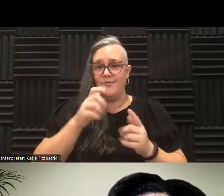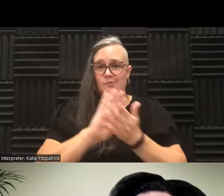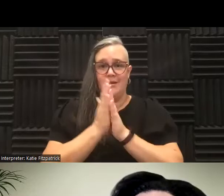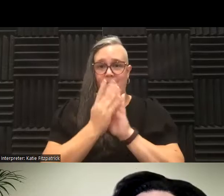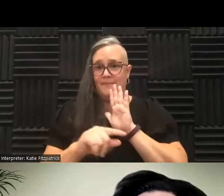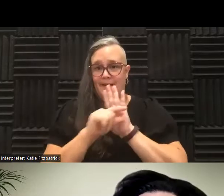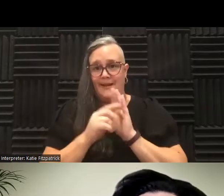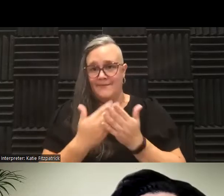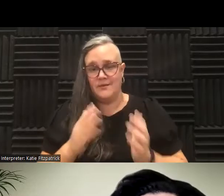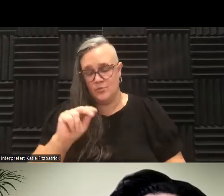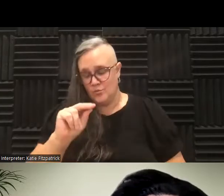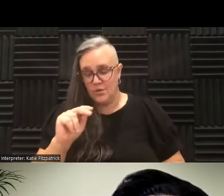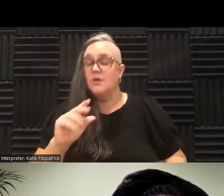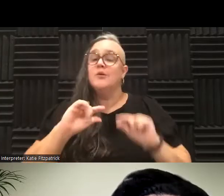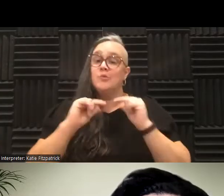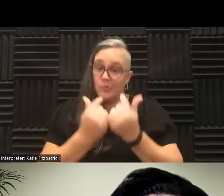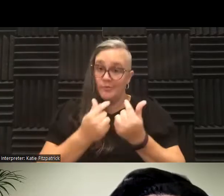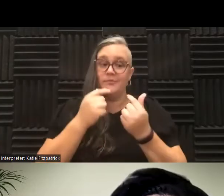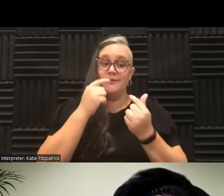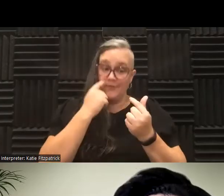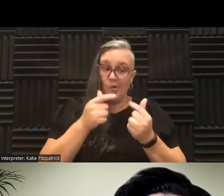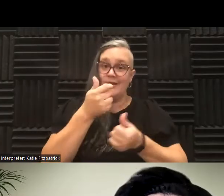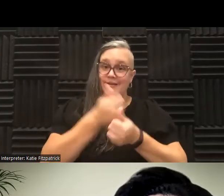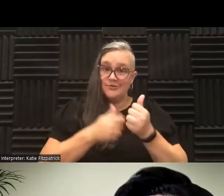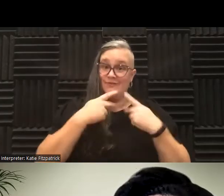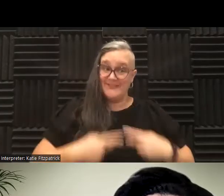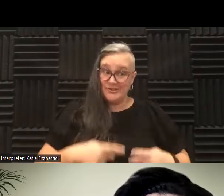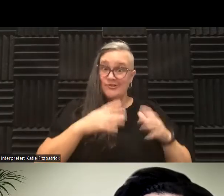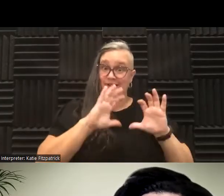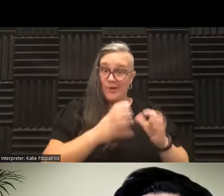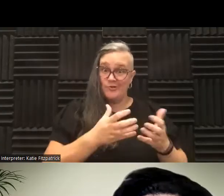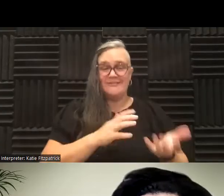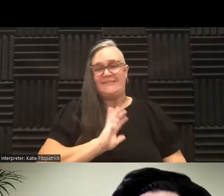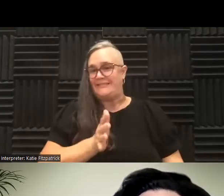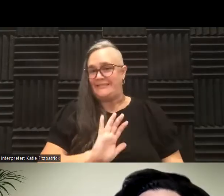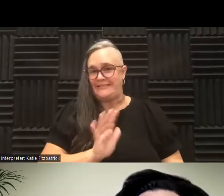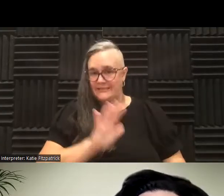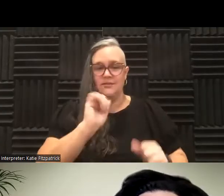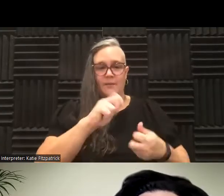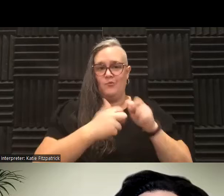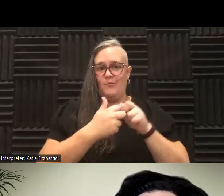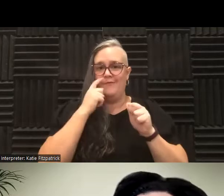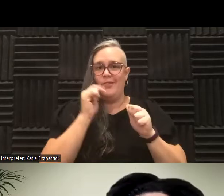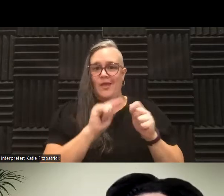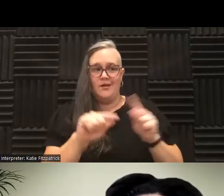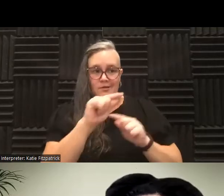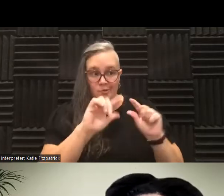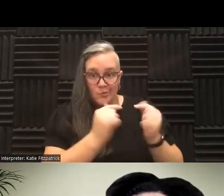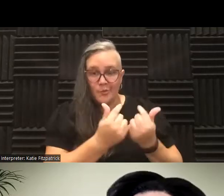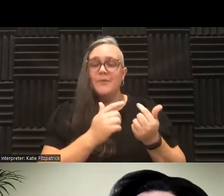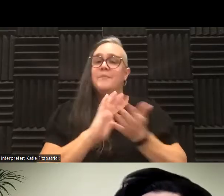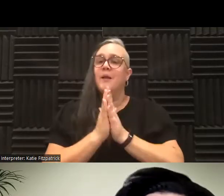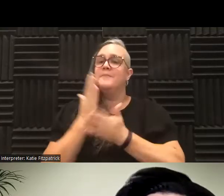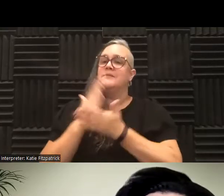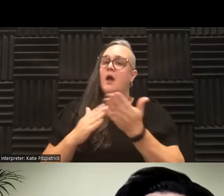thing. Grouping by physical characteristics, however, can be problematic for those groups are tied to preferential treatment